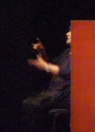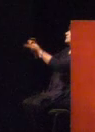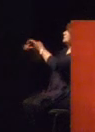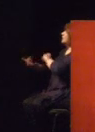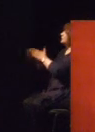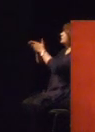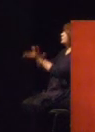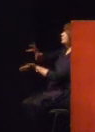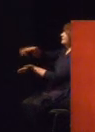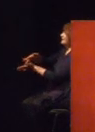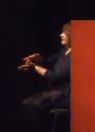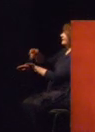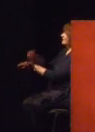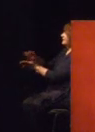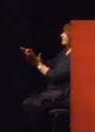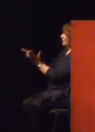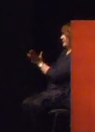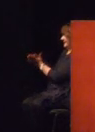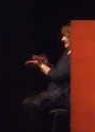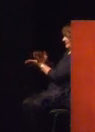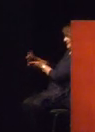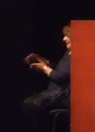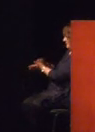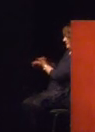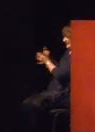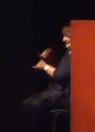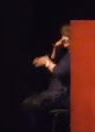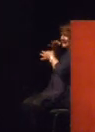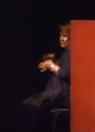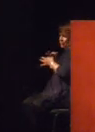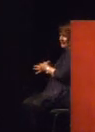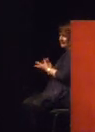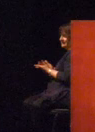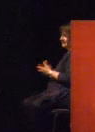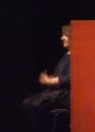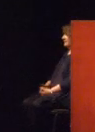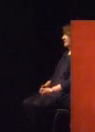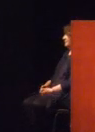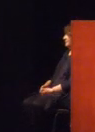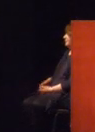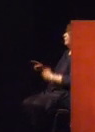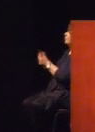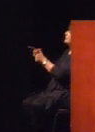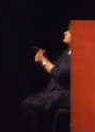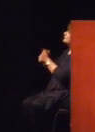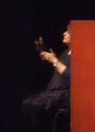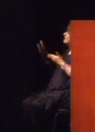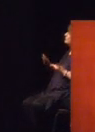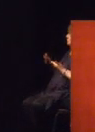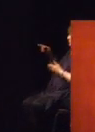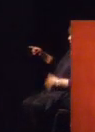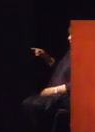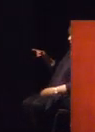the student-centered funding formula, some of that is still being determined. When it was first introduced,